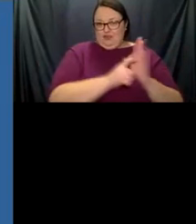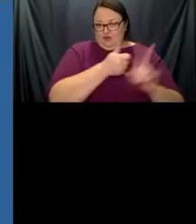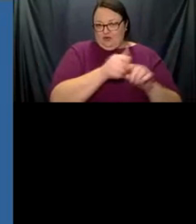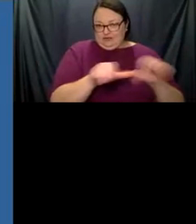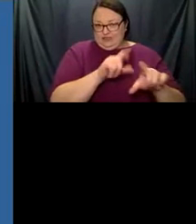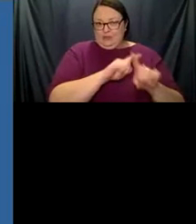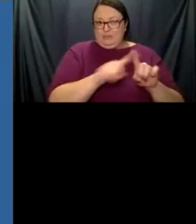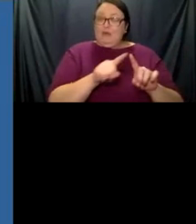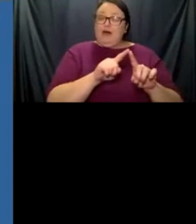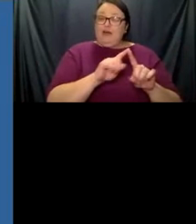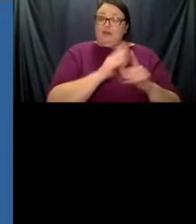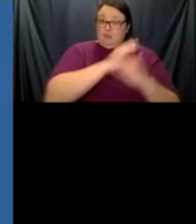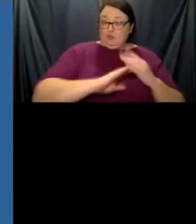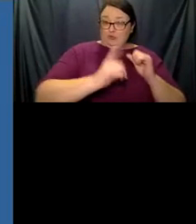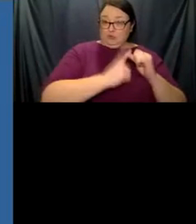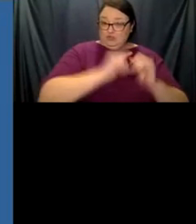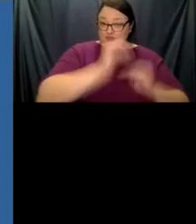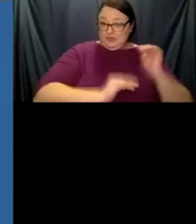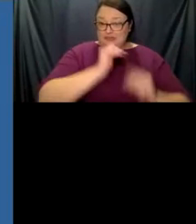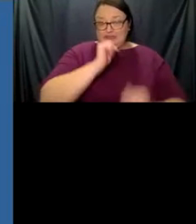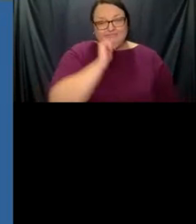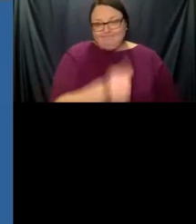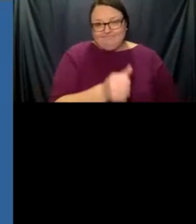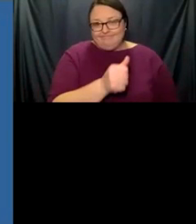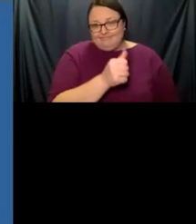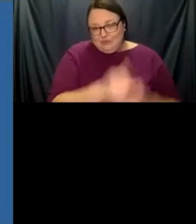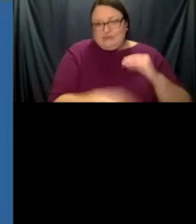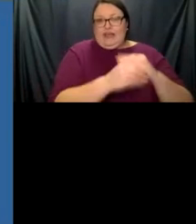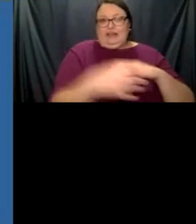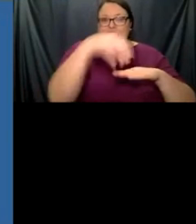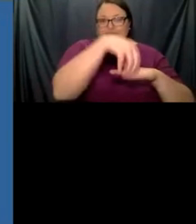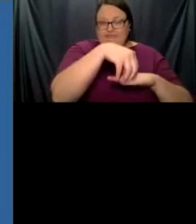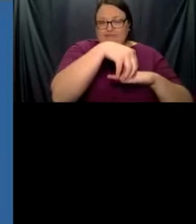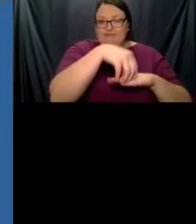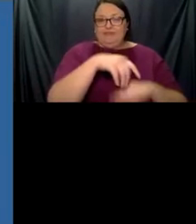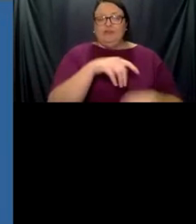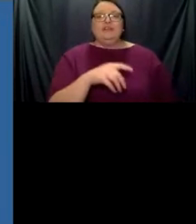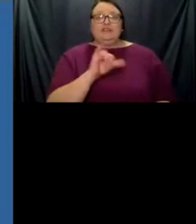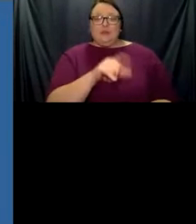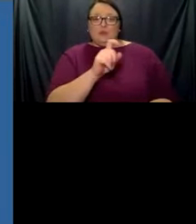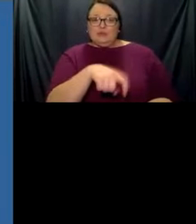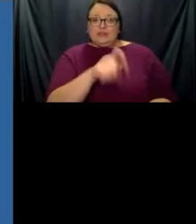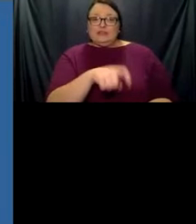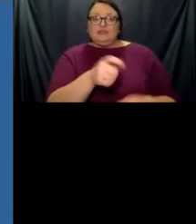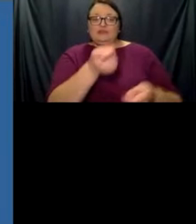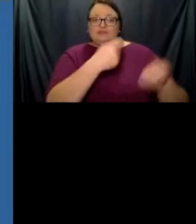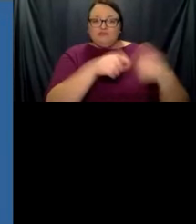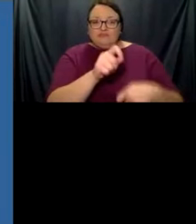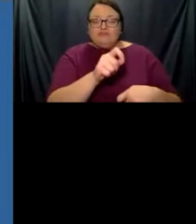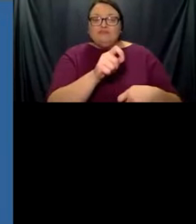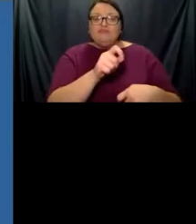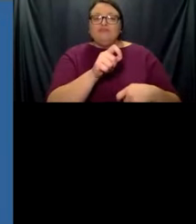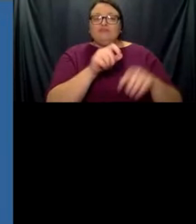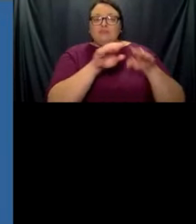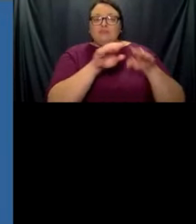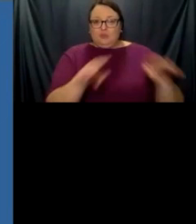part of the original building. And so it was necessary to replace the roof